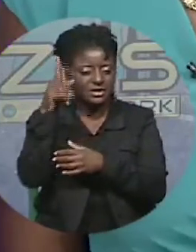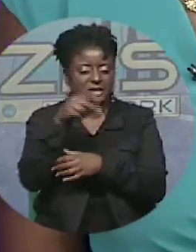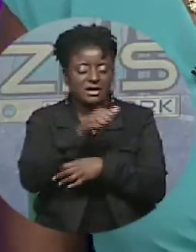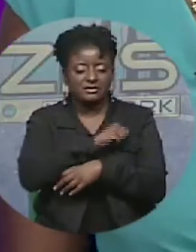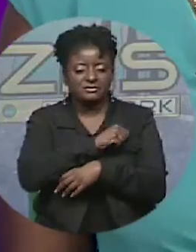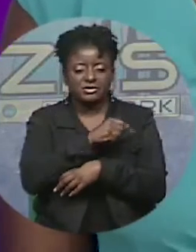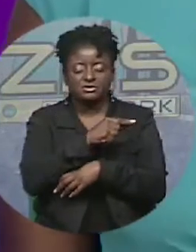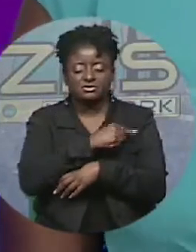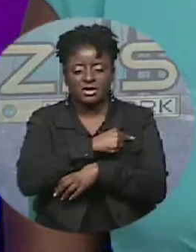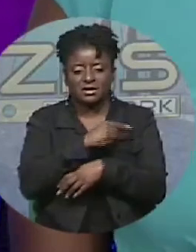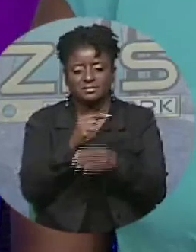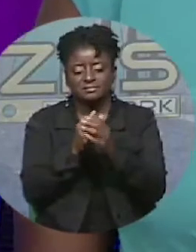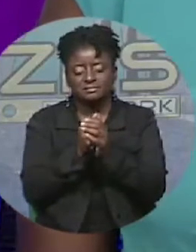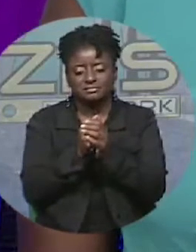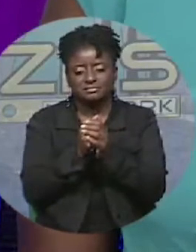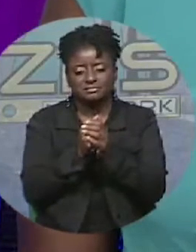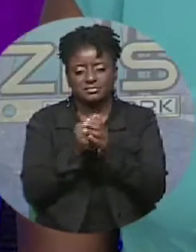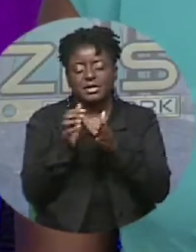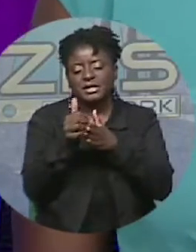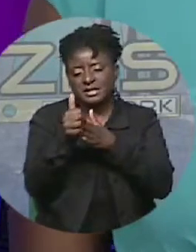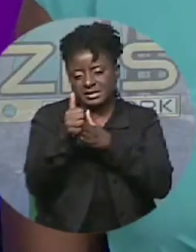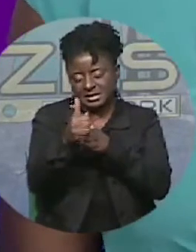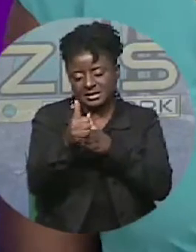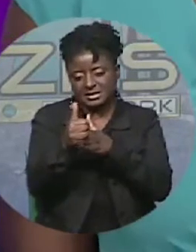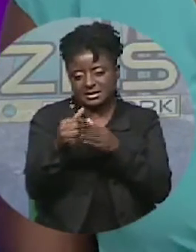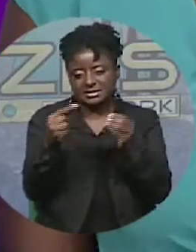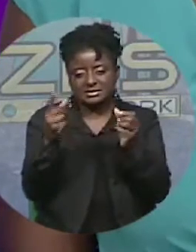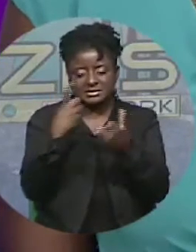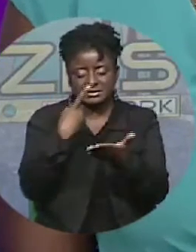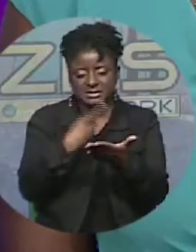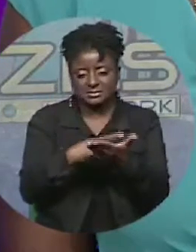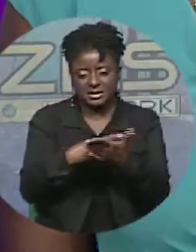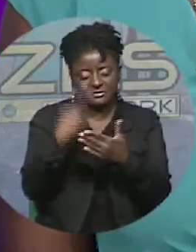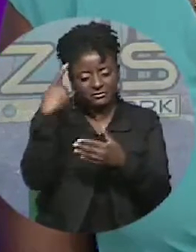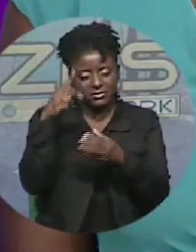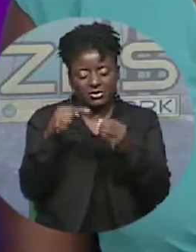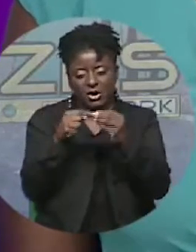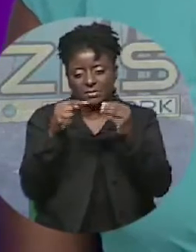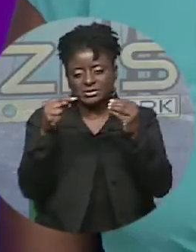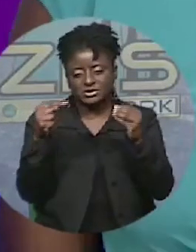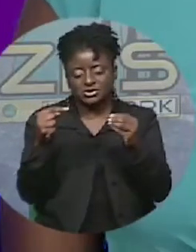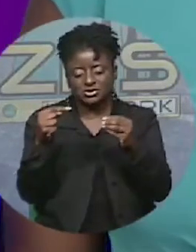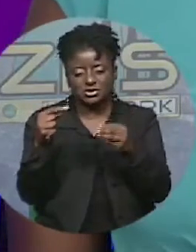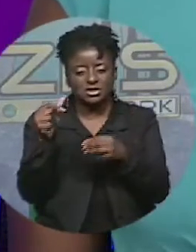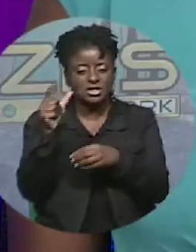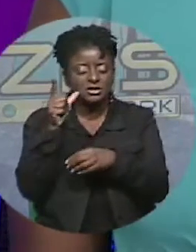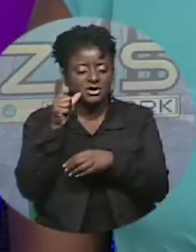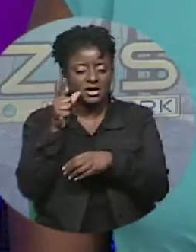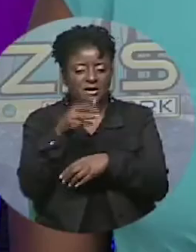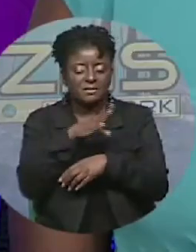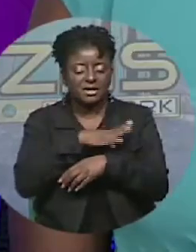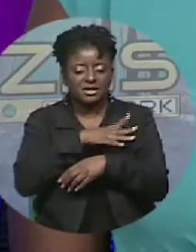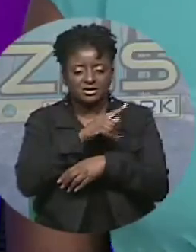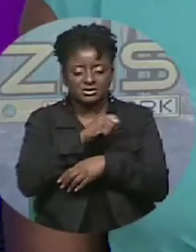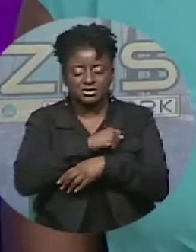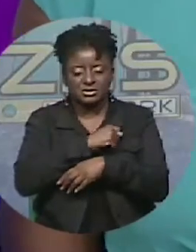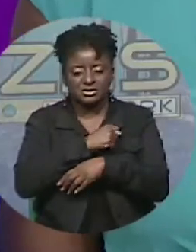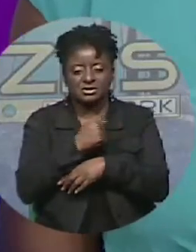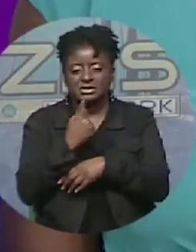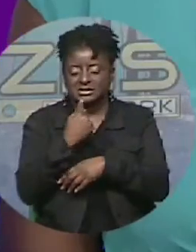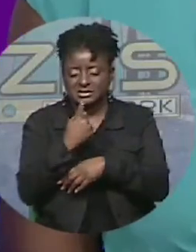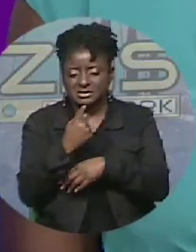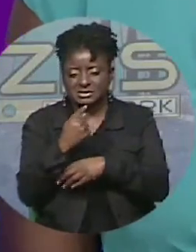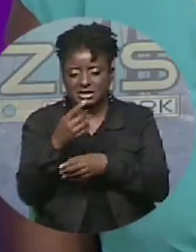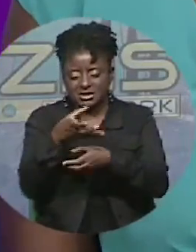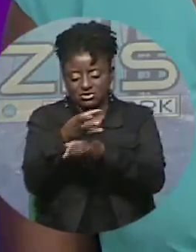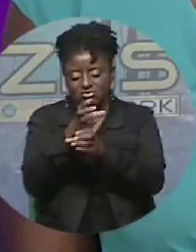for the opposition was Long Island Member of Parliament Loretta Butler Turner. In supporting the bill, she said credit unions play a significant role, especially